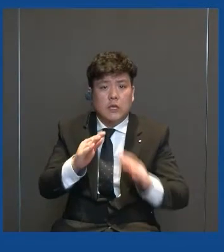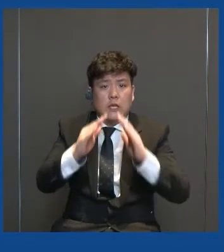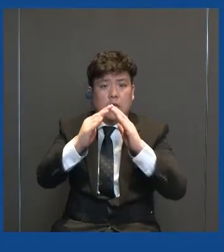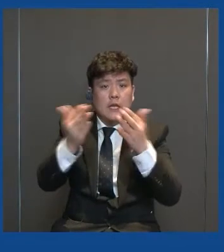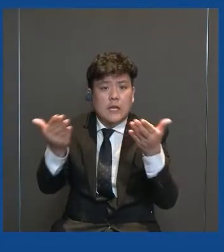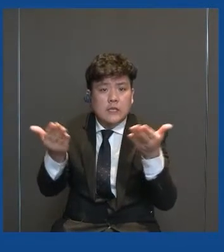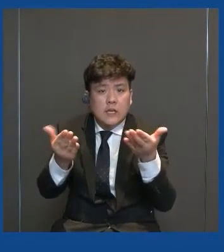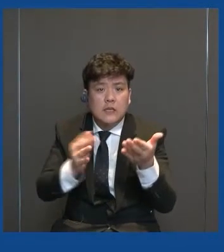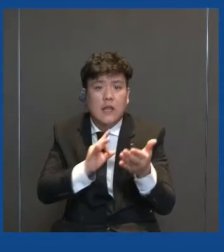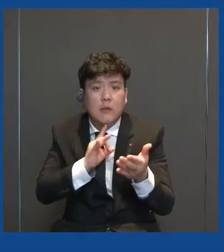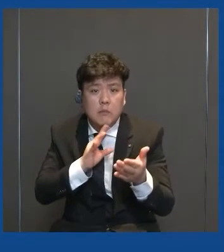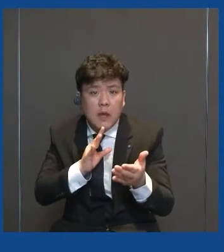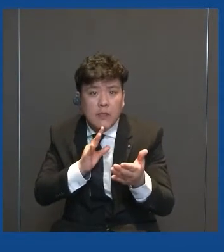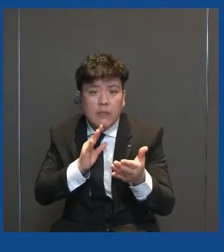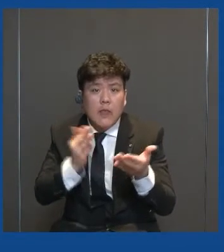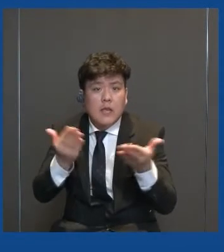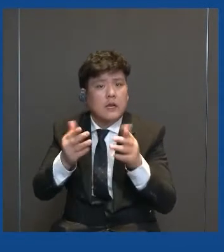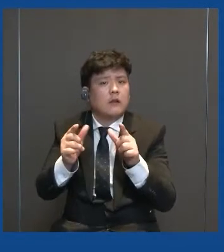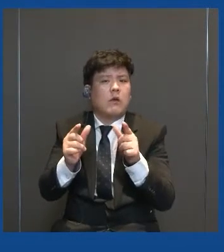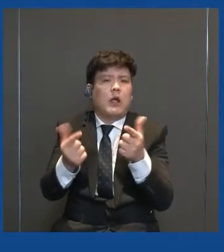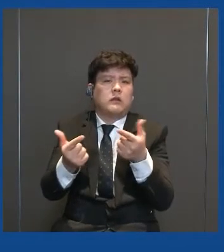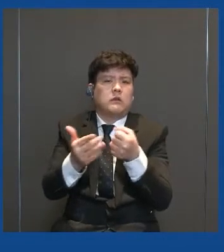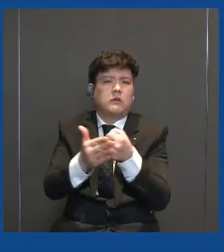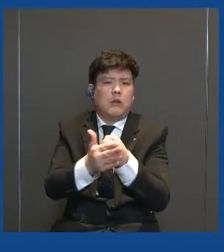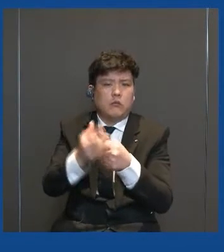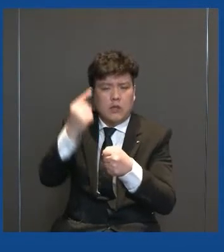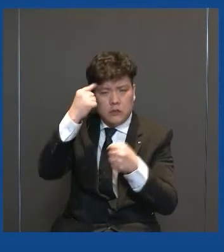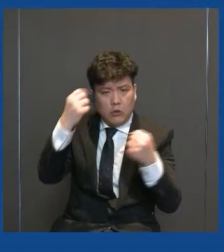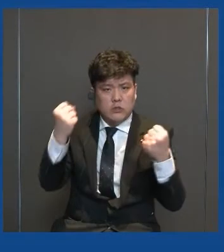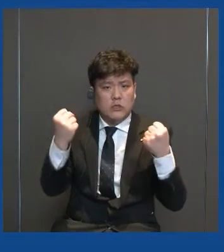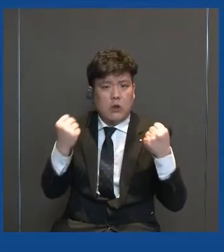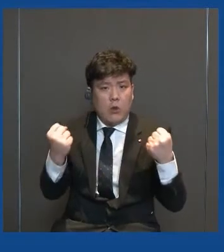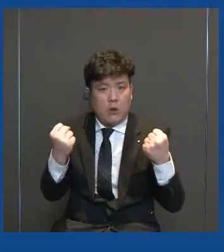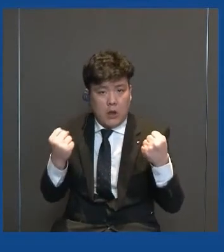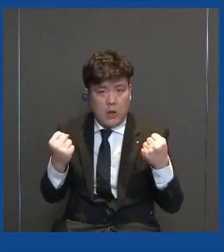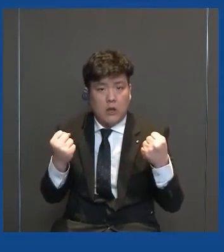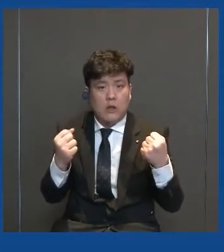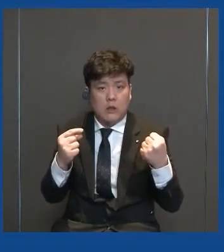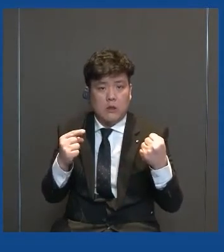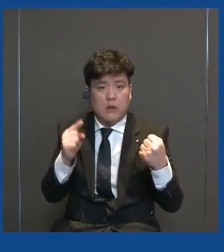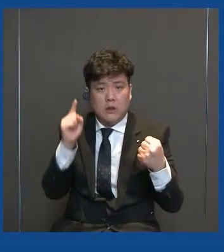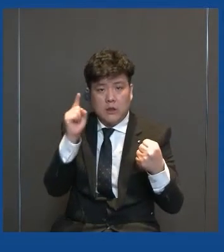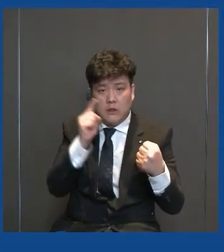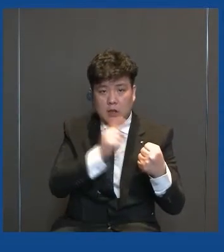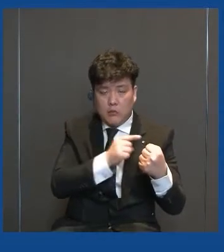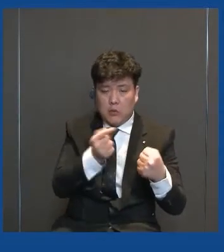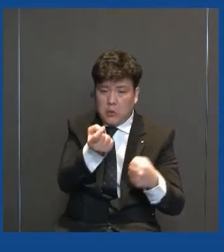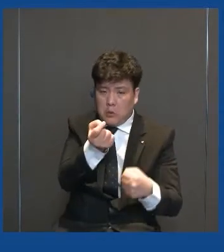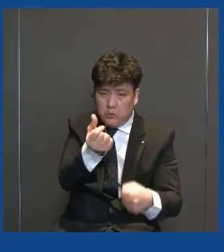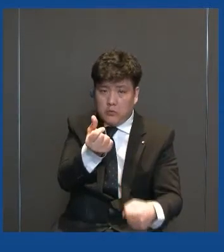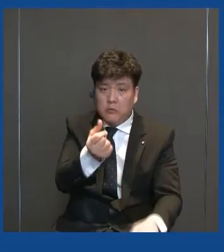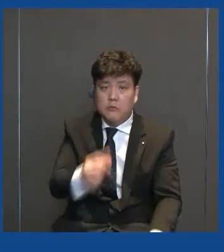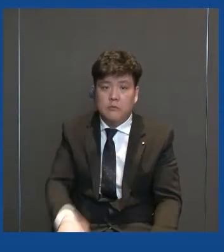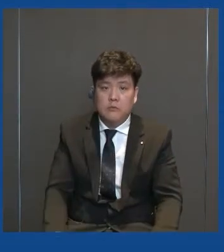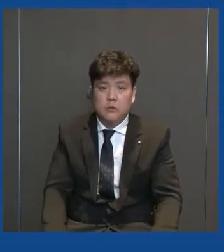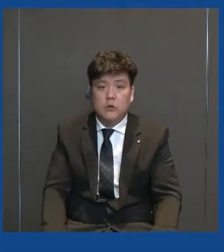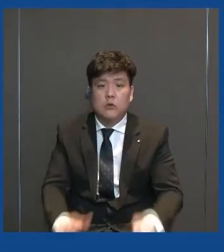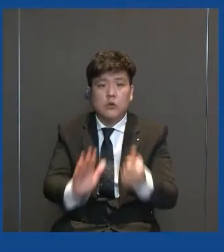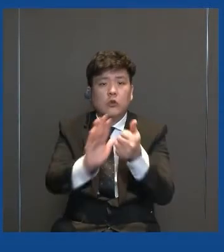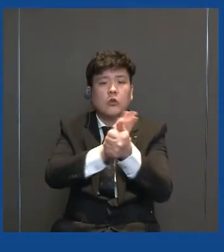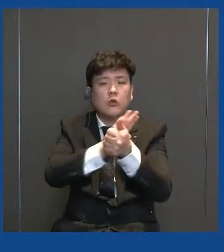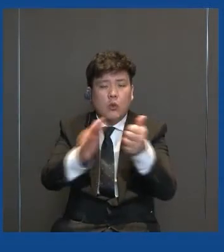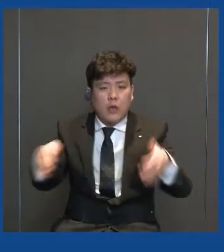Then on the right to health and on the vaccinations in Denmark, so to secure the right to health for all, the